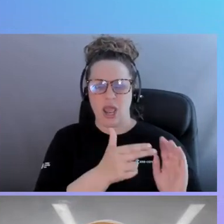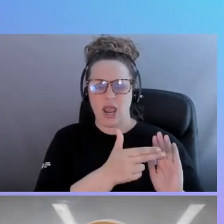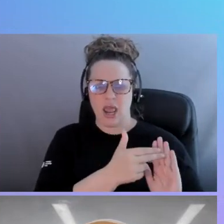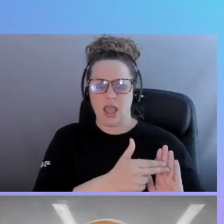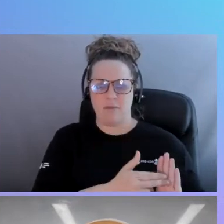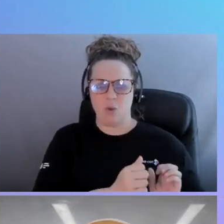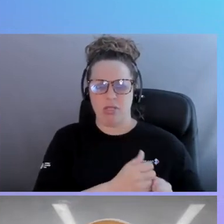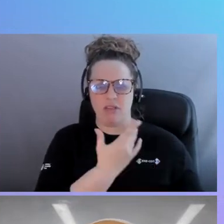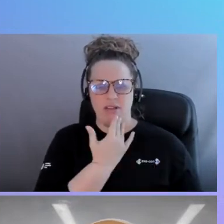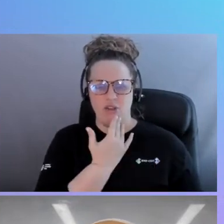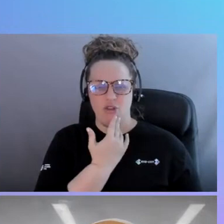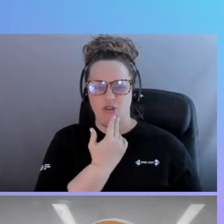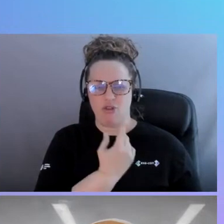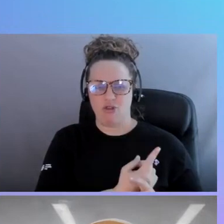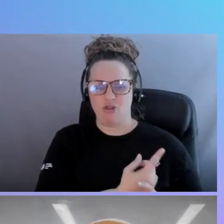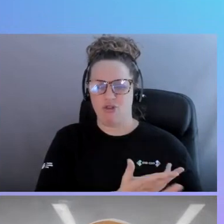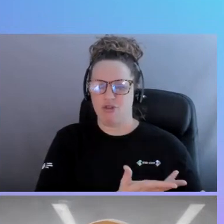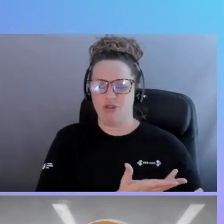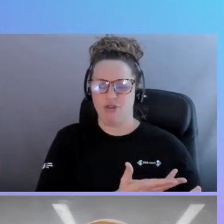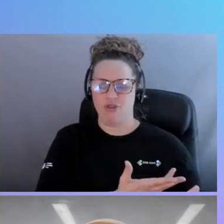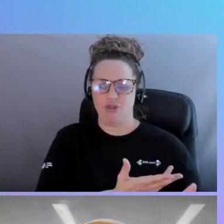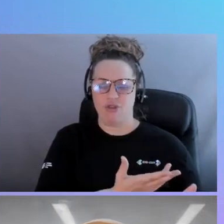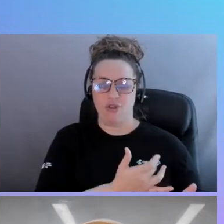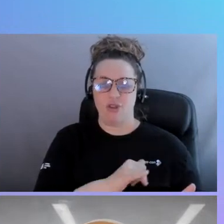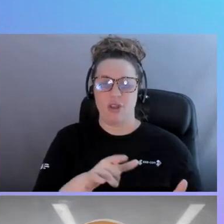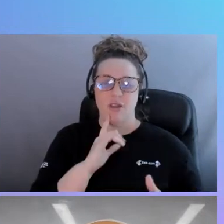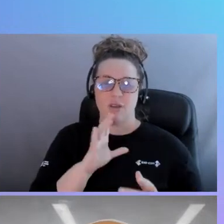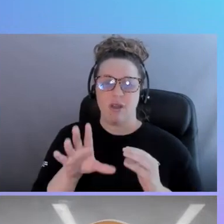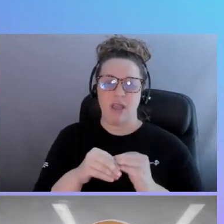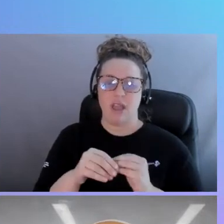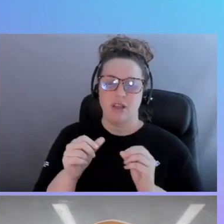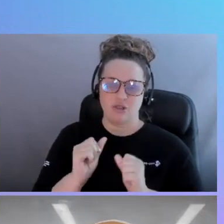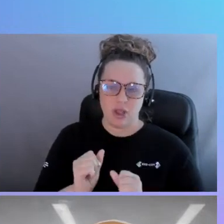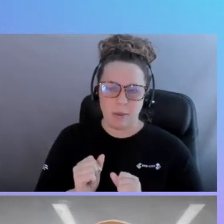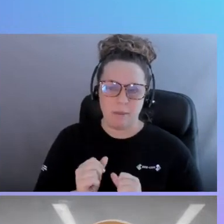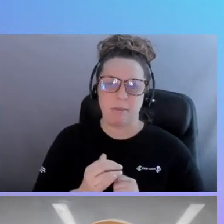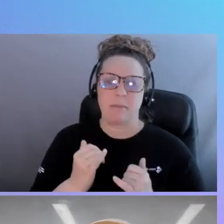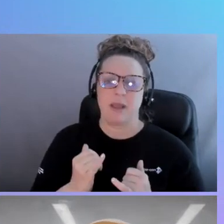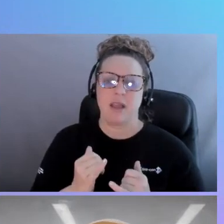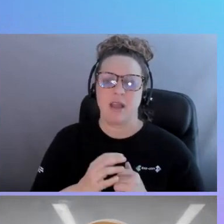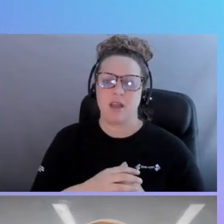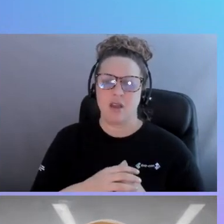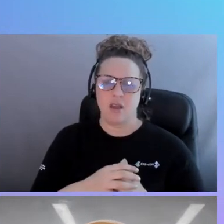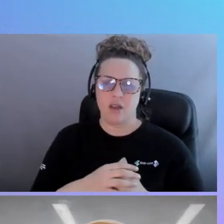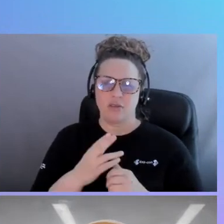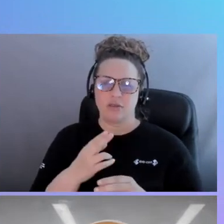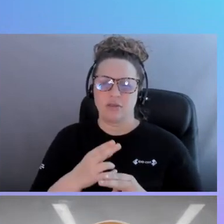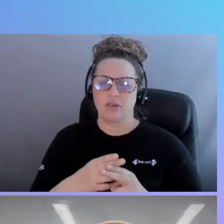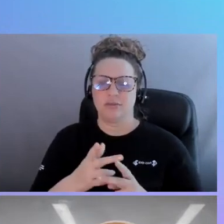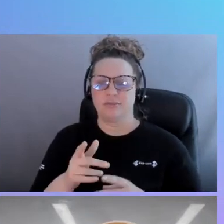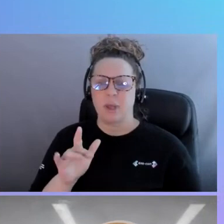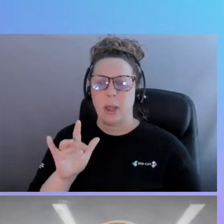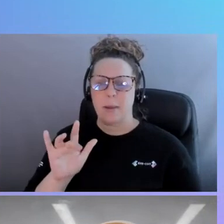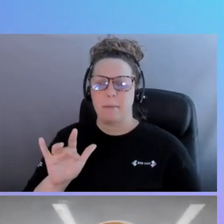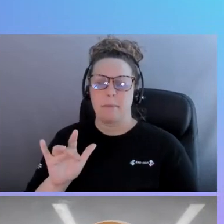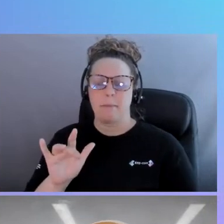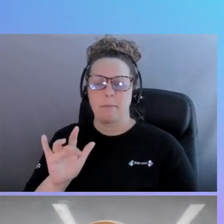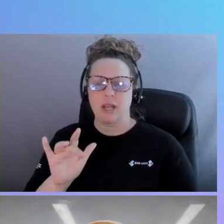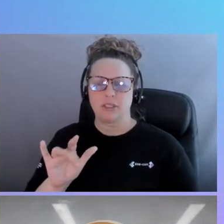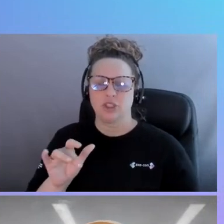with a color. So you have the possibility to add button shapes, reduce the transparency, increase the